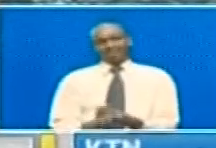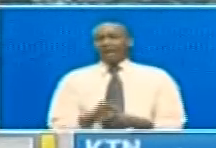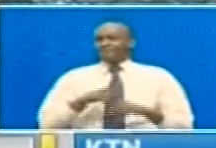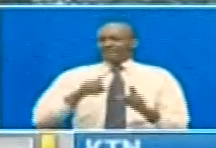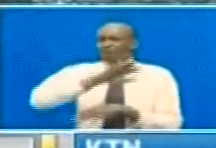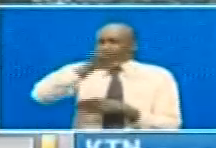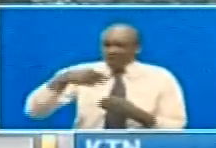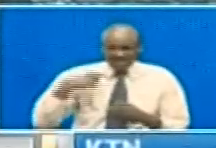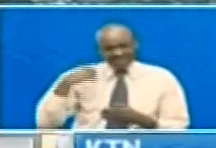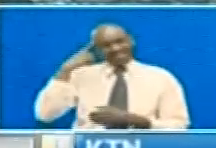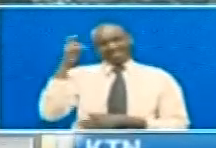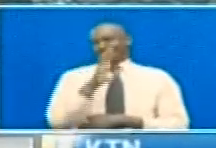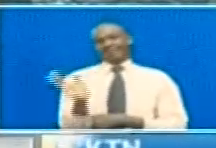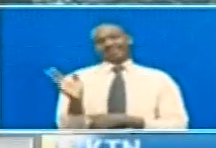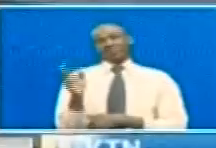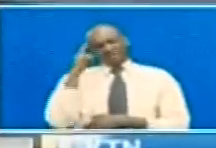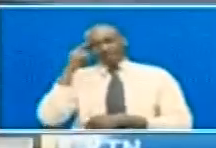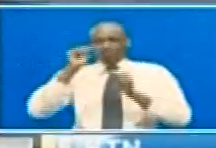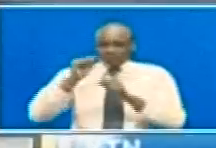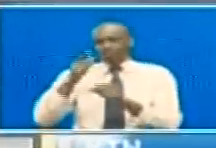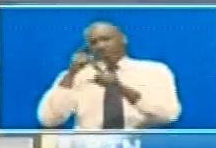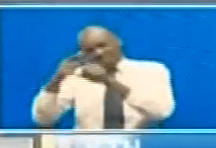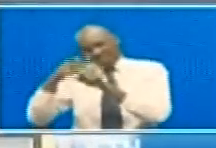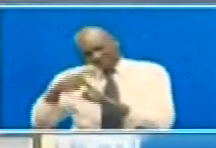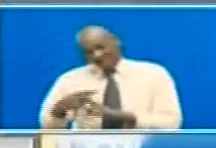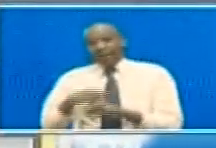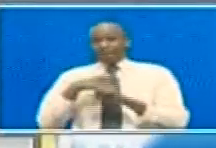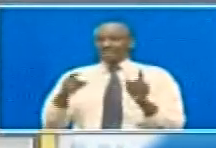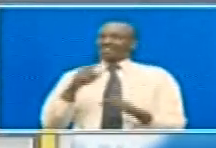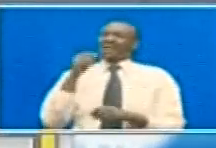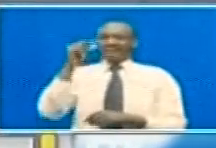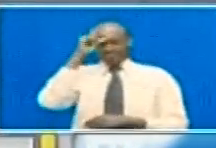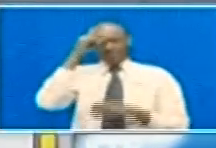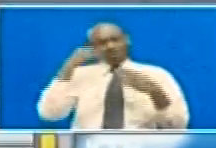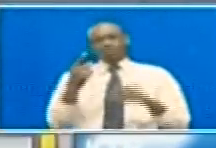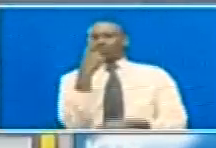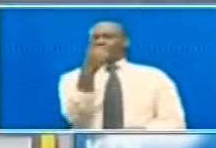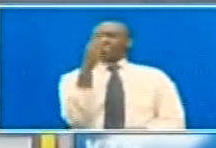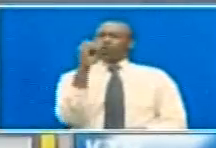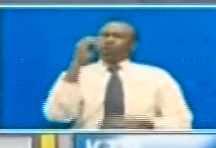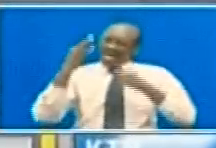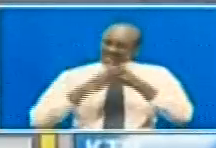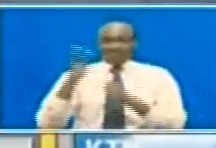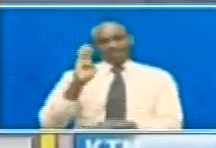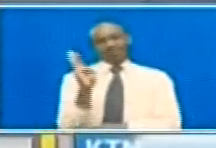is just a pipe dream, showcasing what Kenyans forwent when the government lost 108 billion shillings. Instead of all the above, we just